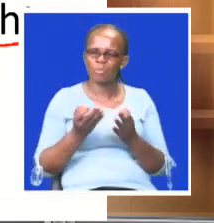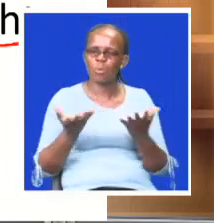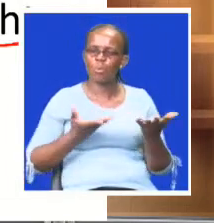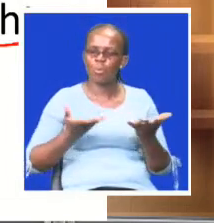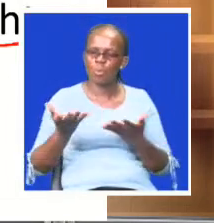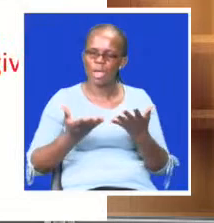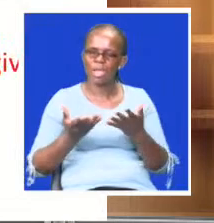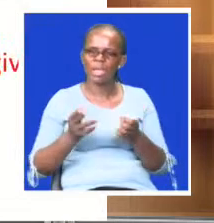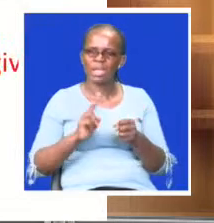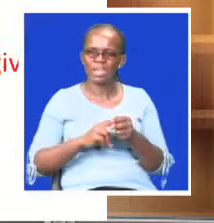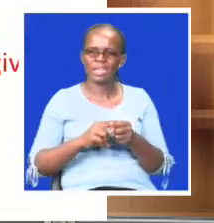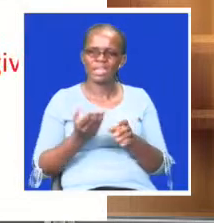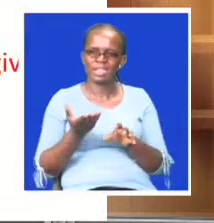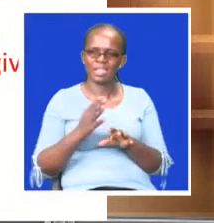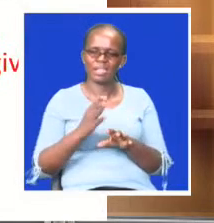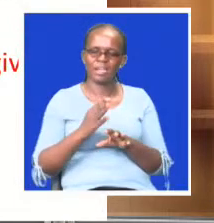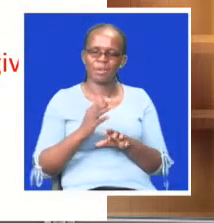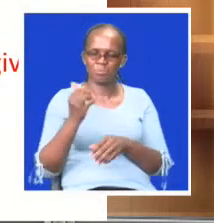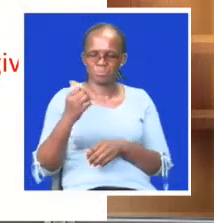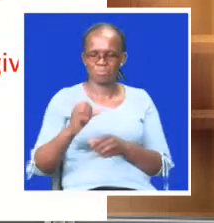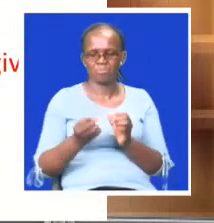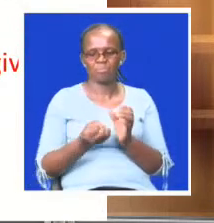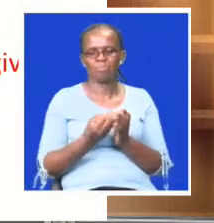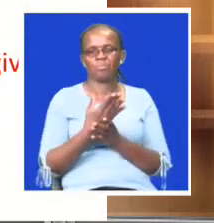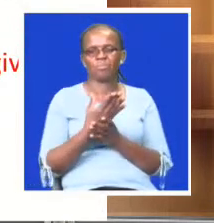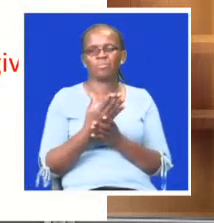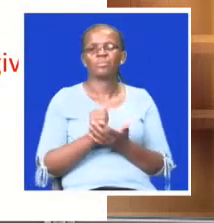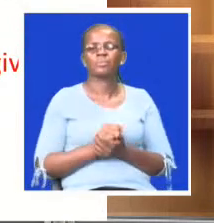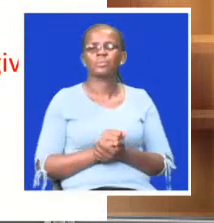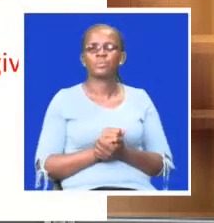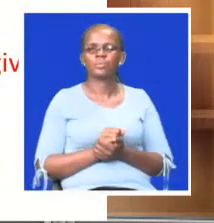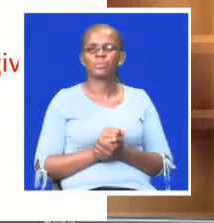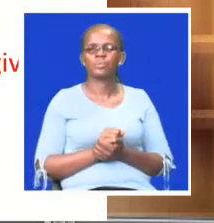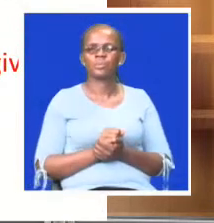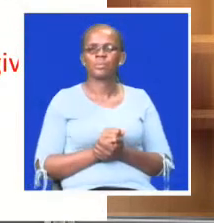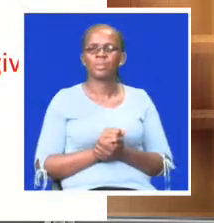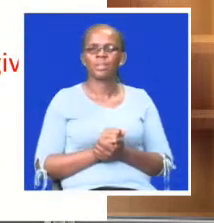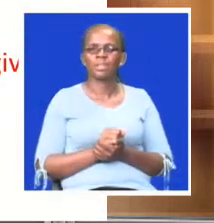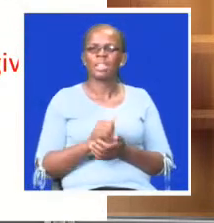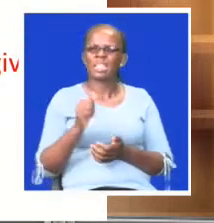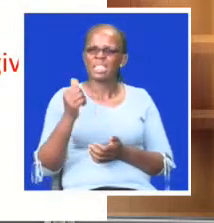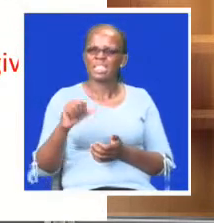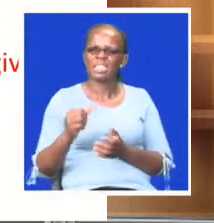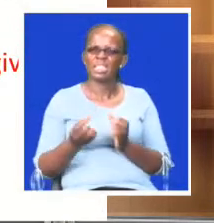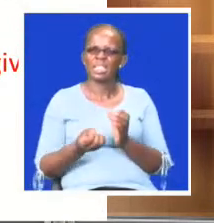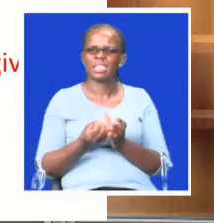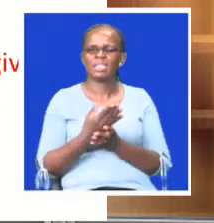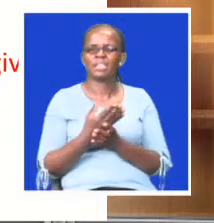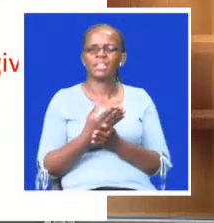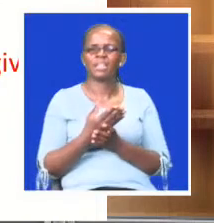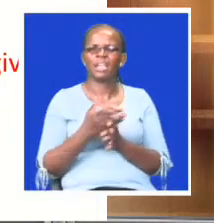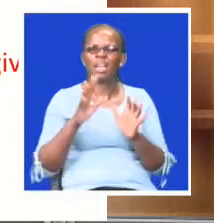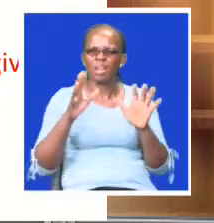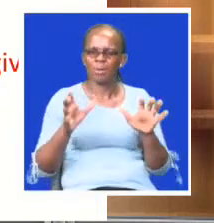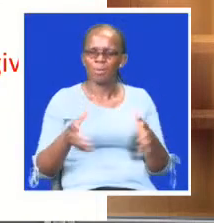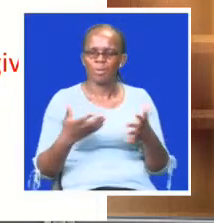sin originated. Sin originated in the Garden of Eden